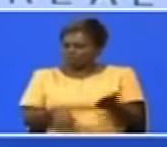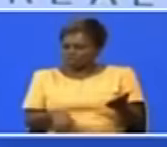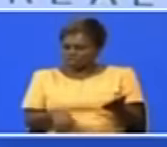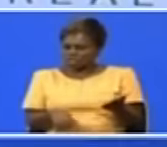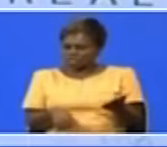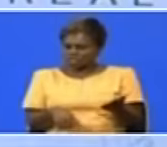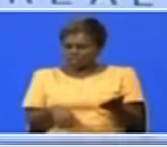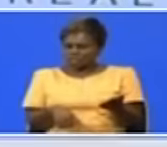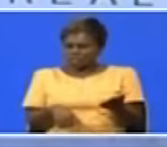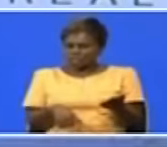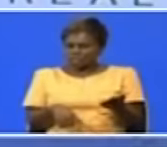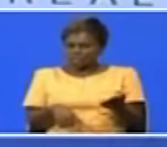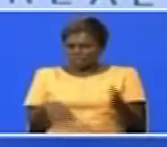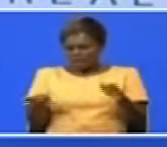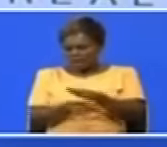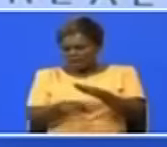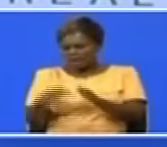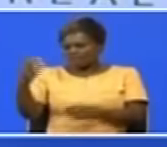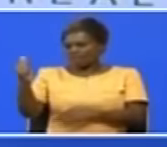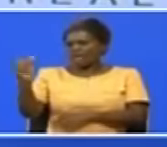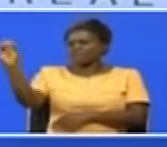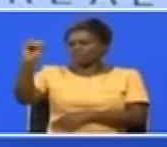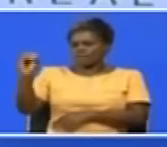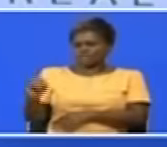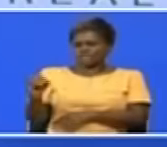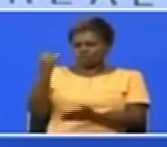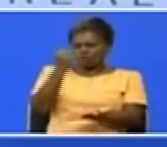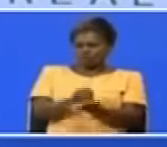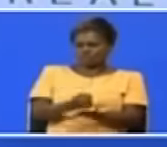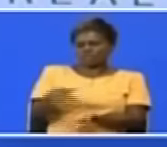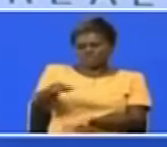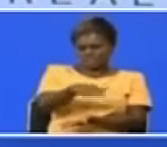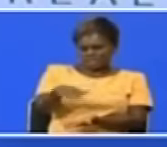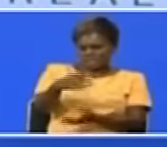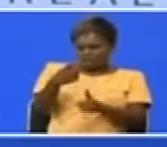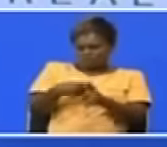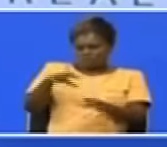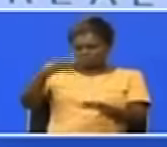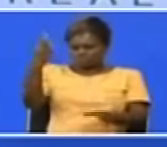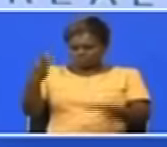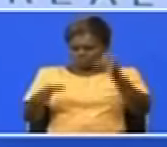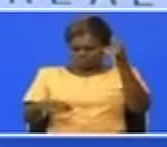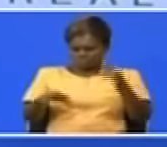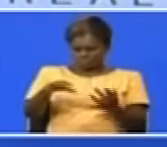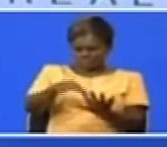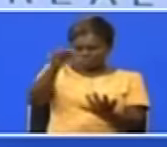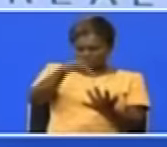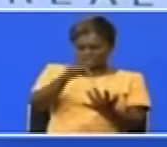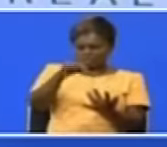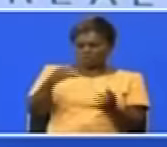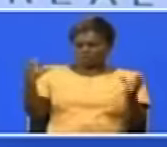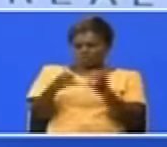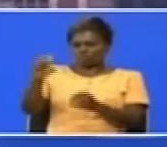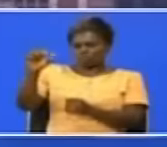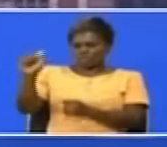overall market having under 5% of pure Grade A office, and from our sample, I think Grade A office was about